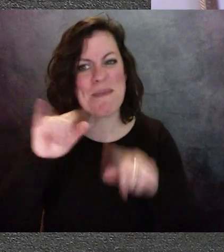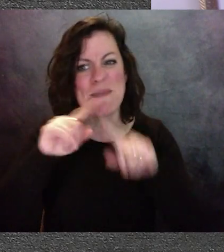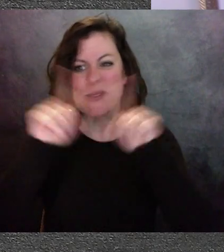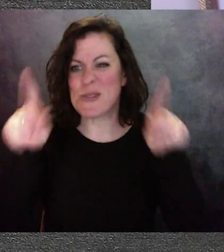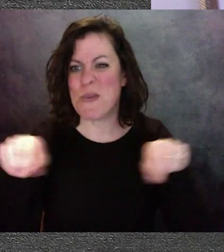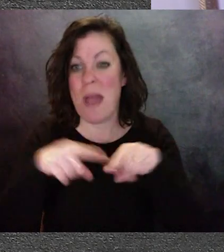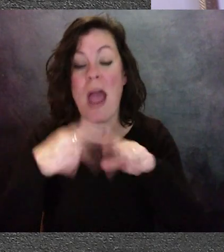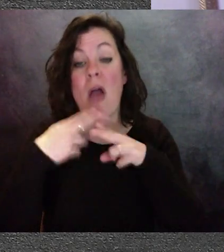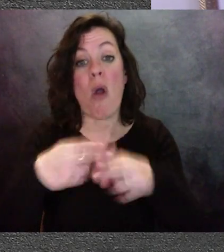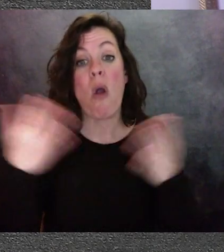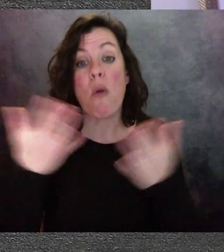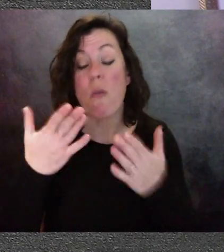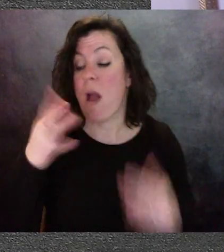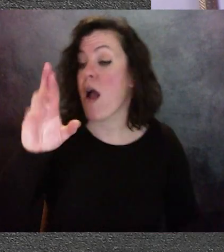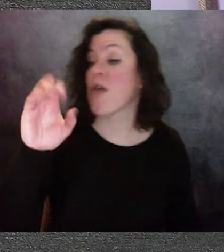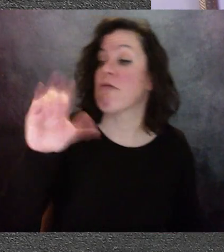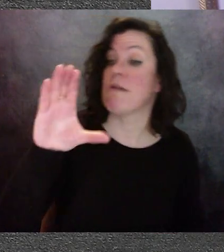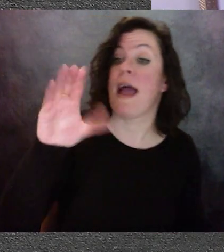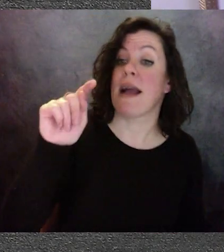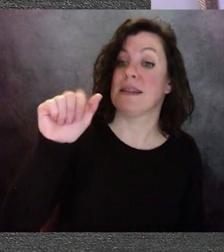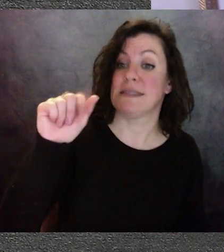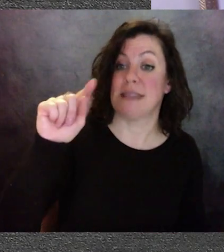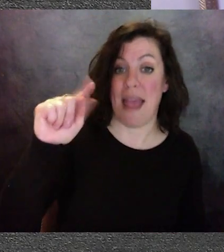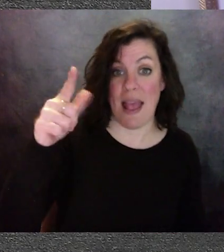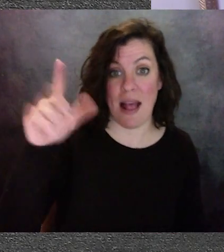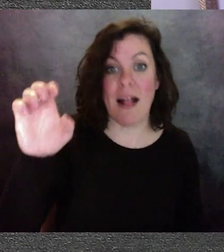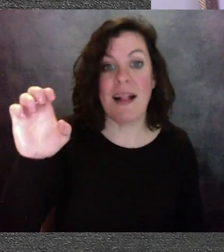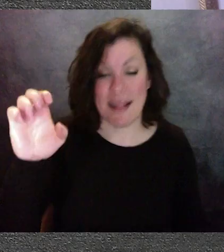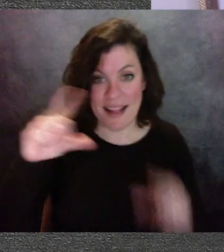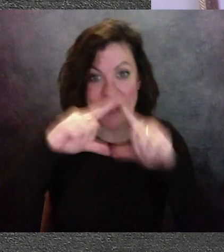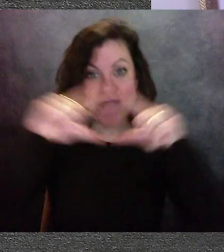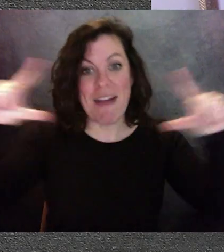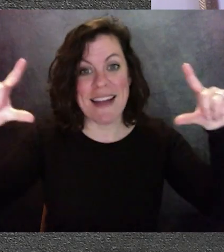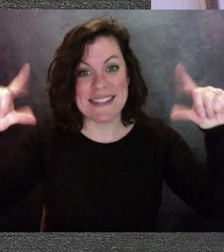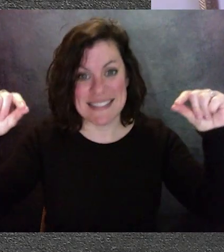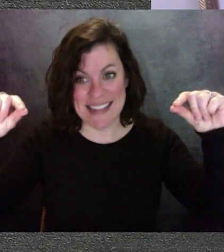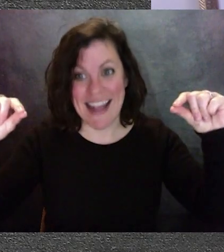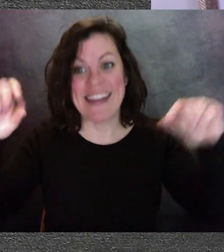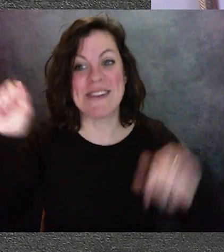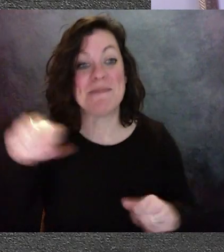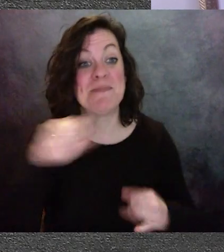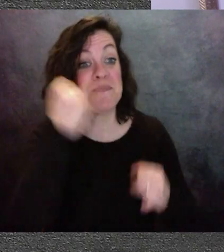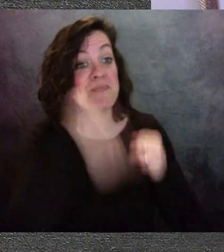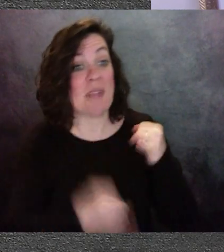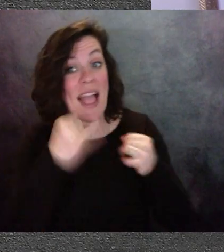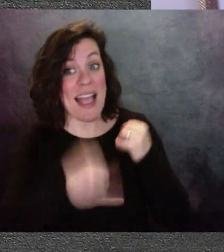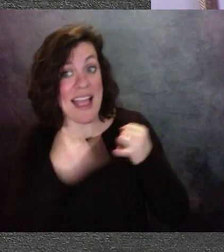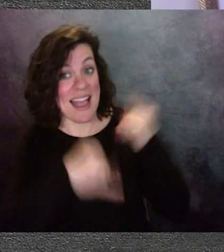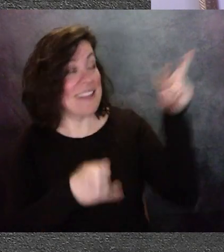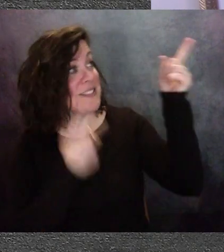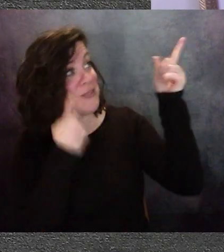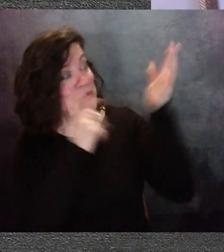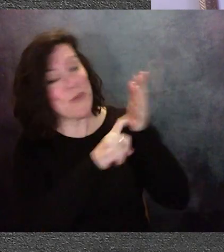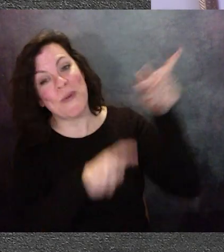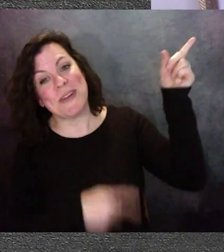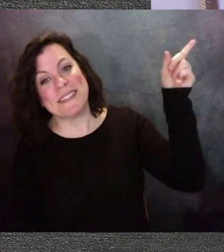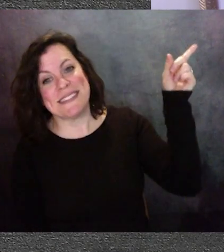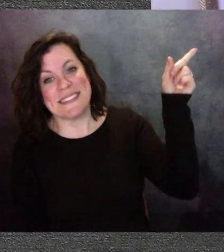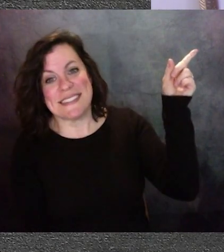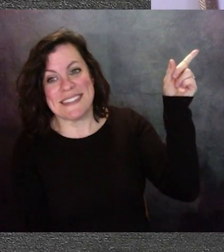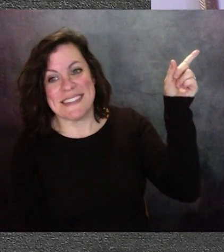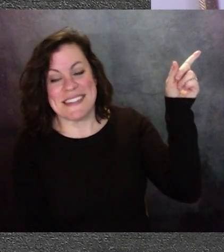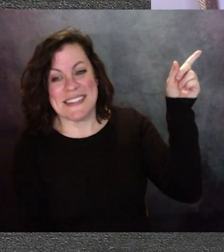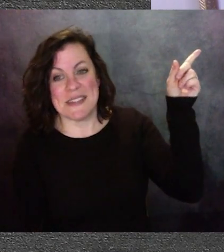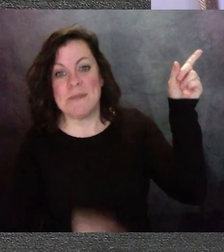a rectangle. And how about this last shape? I bet you recognize it. It's